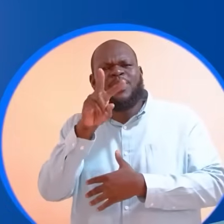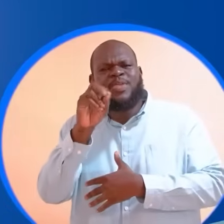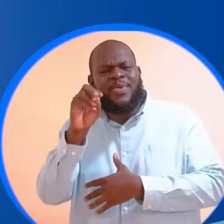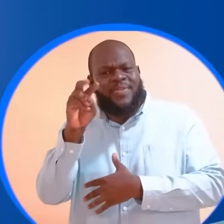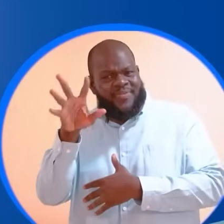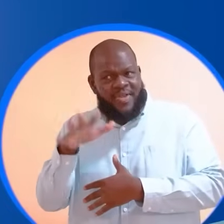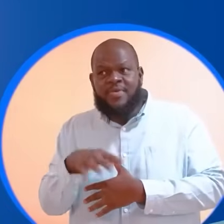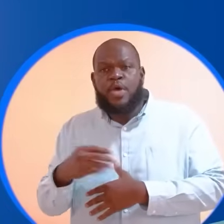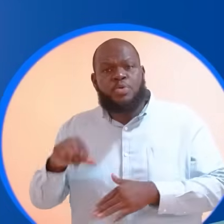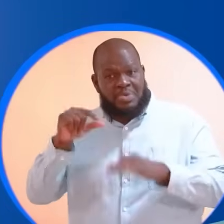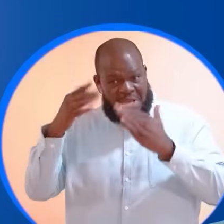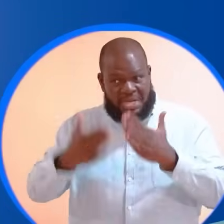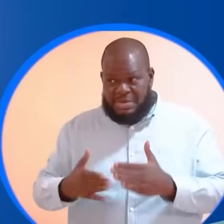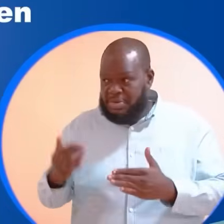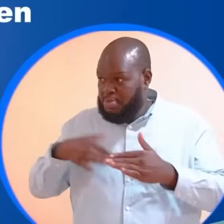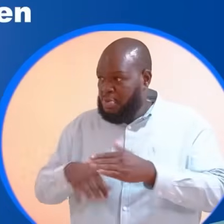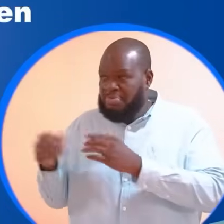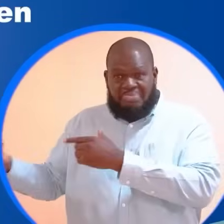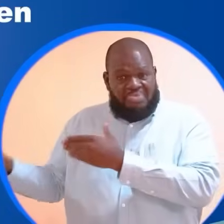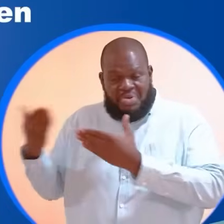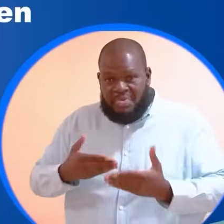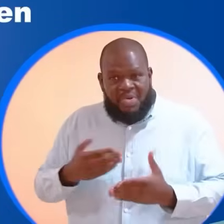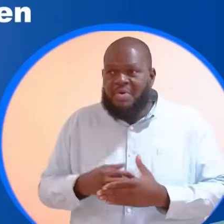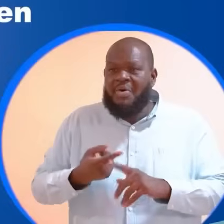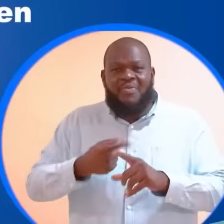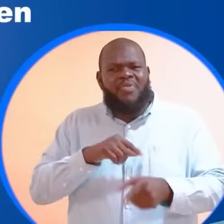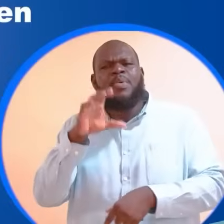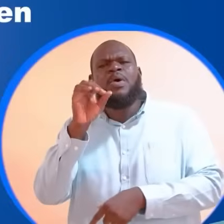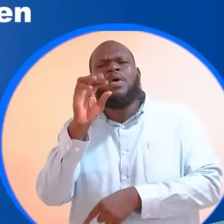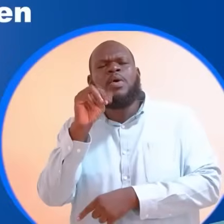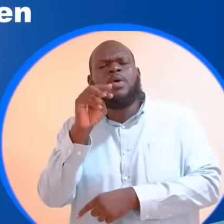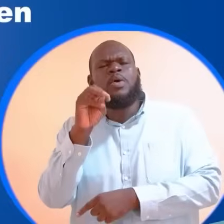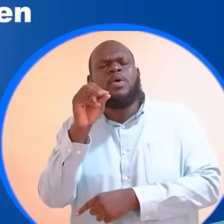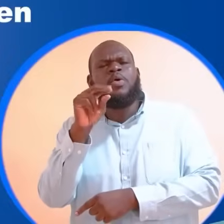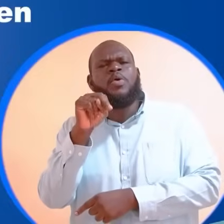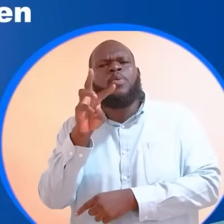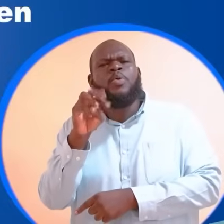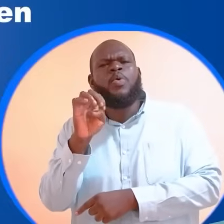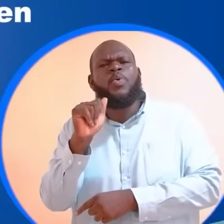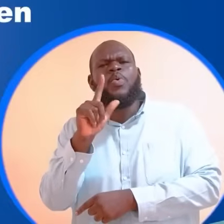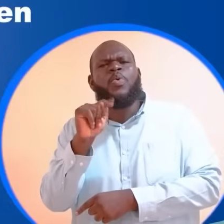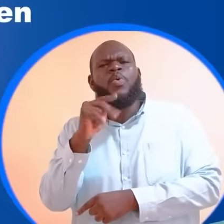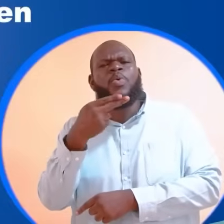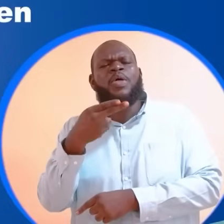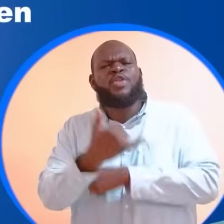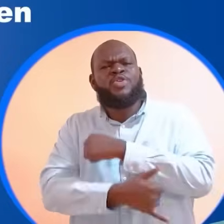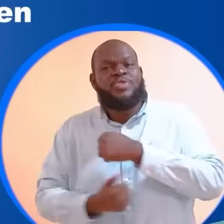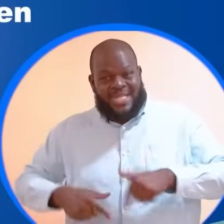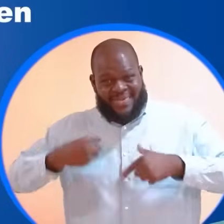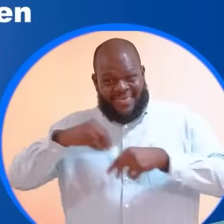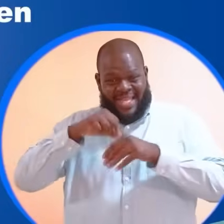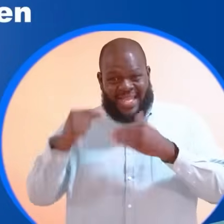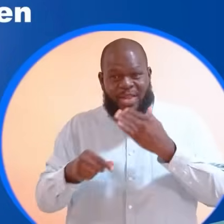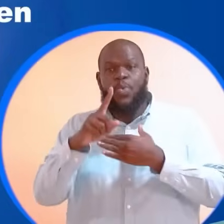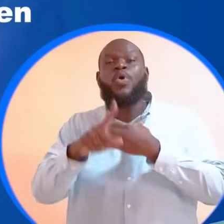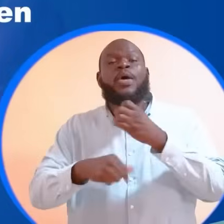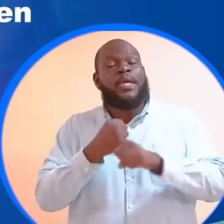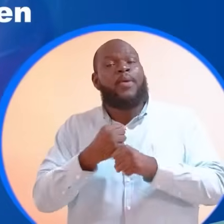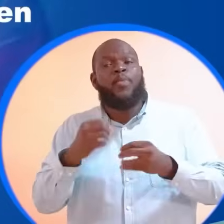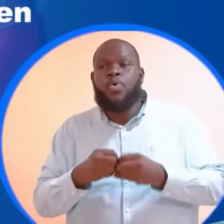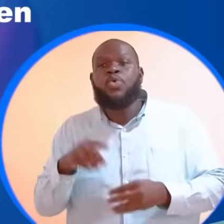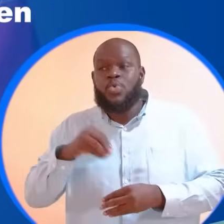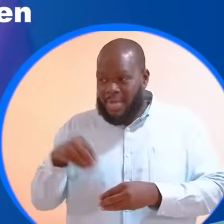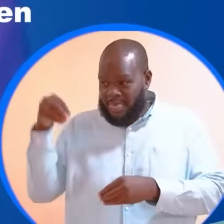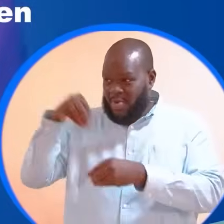and you are a Guyanese citizen by birth, descent, or naturalization, or a citizen from a Commonwealth country living in Guyana for 1 year or more,